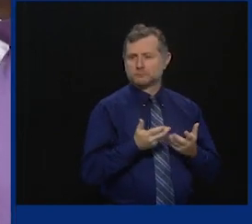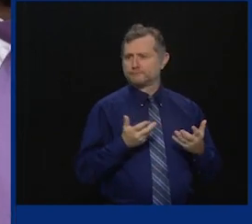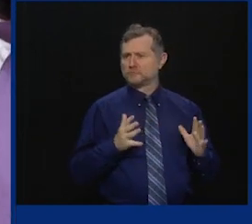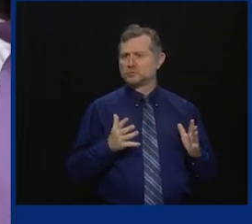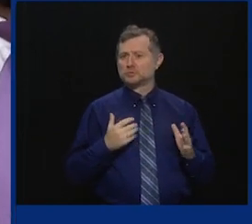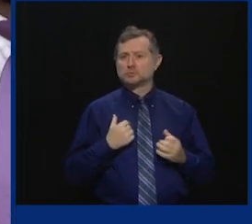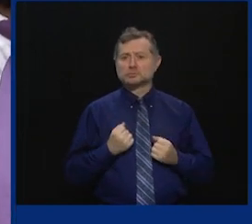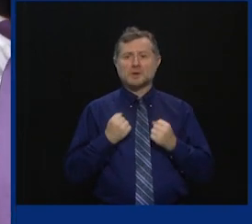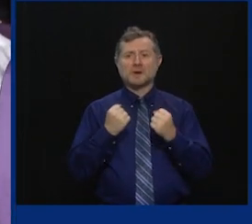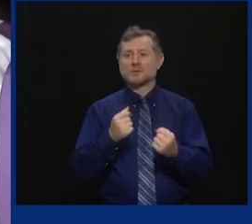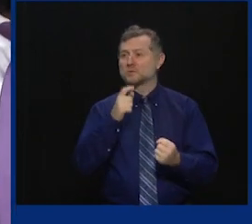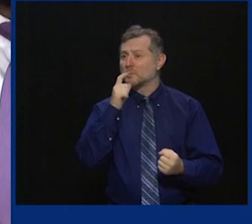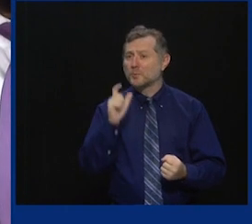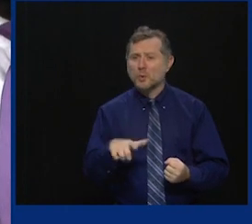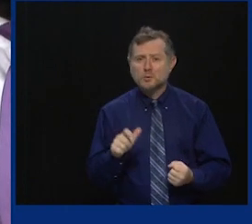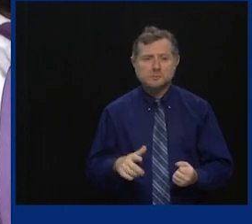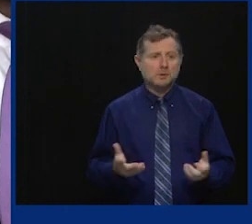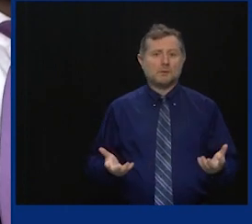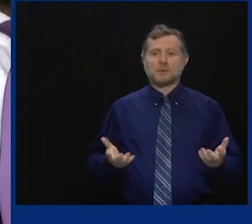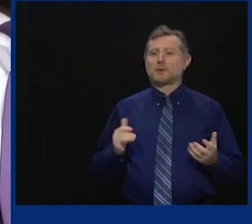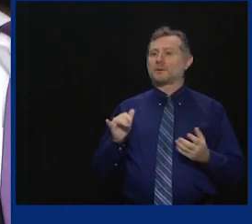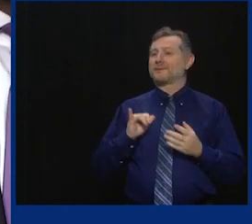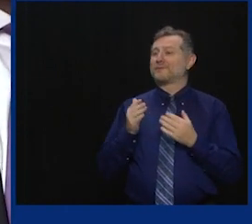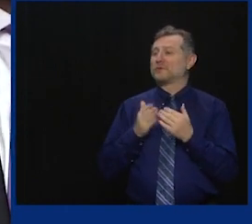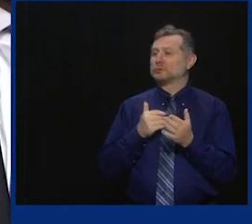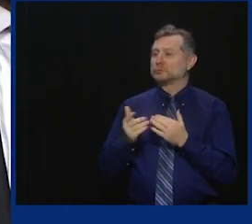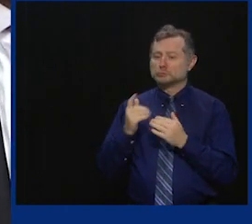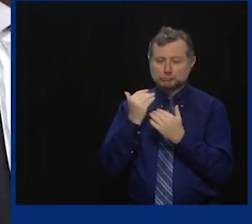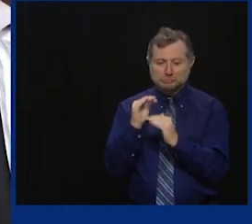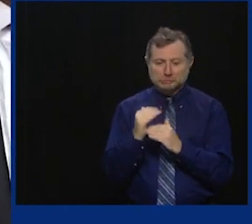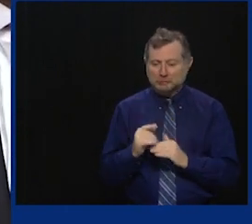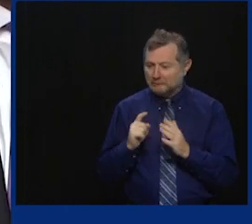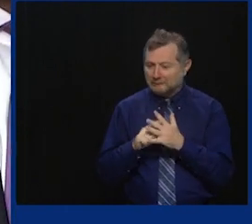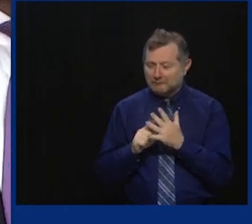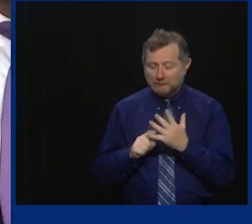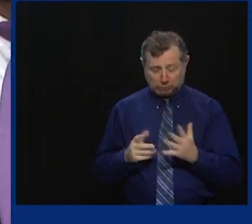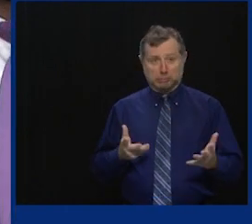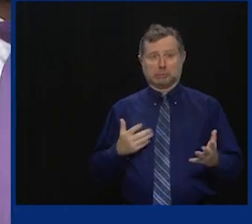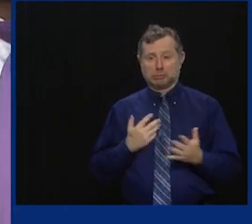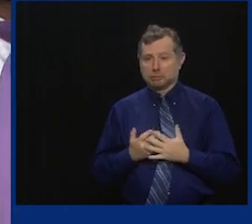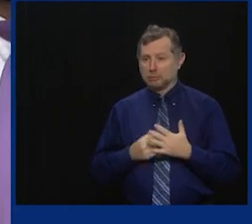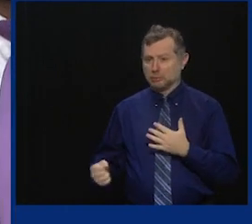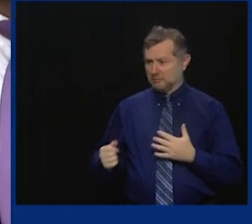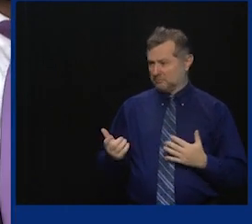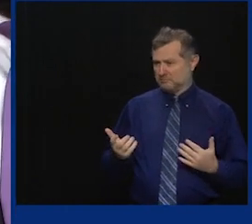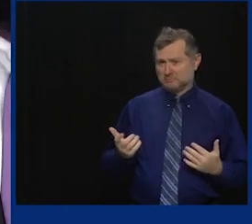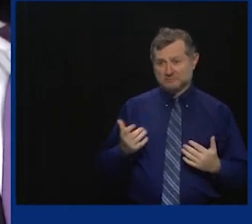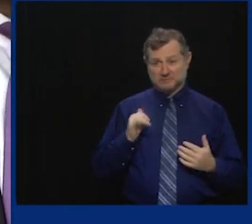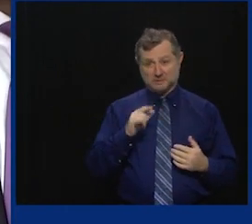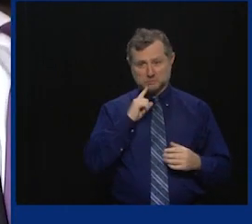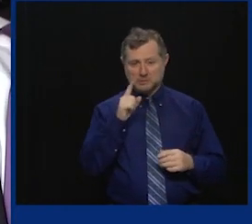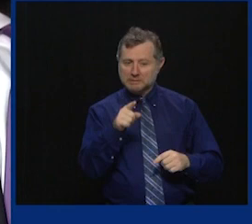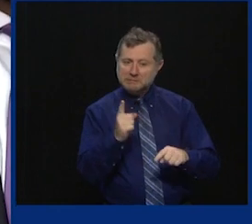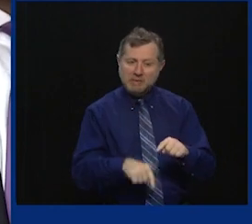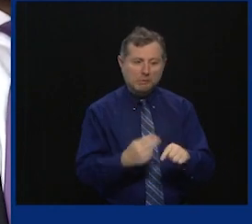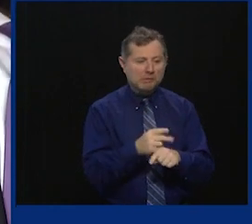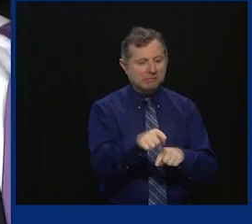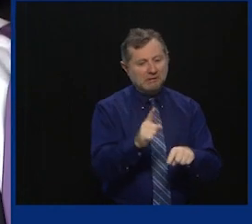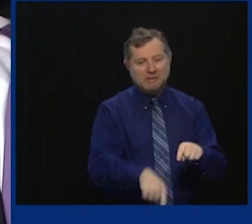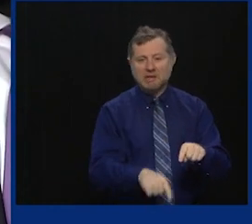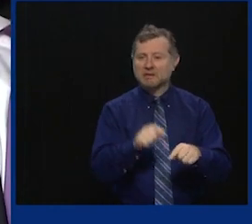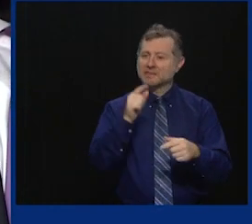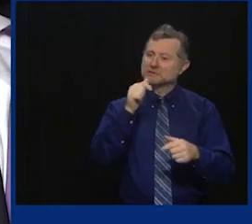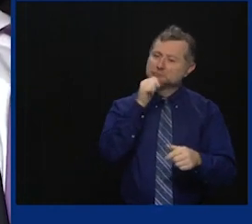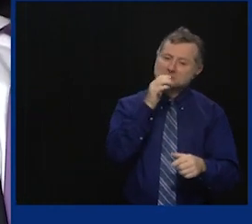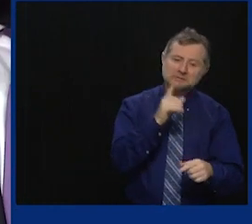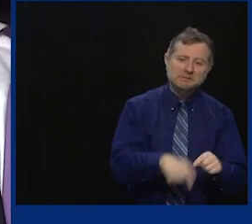because whatever the conditions were, or used, someone who is told you cannot use substances or you can't drink. So that's